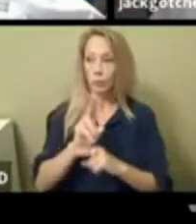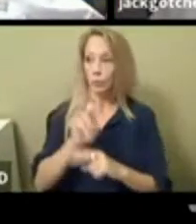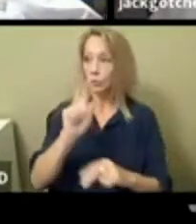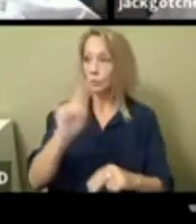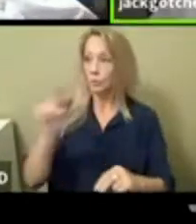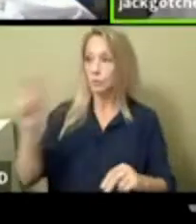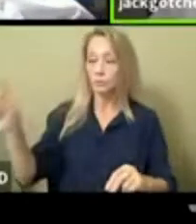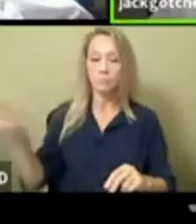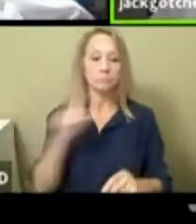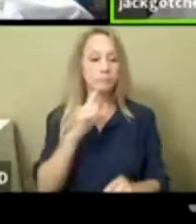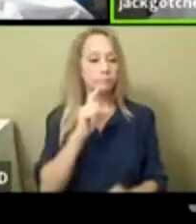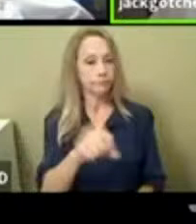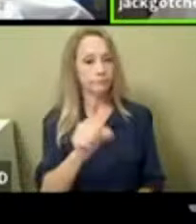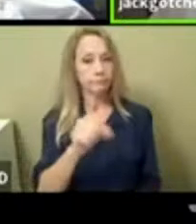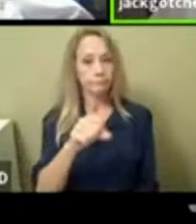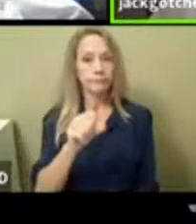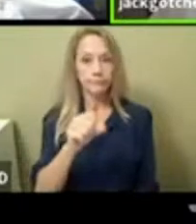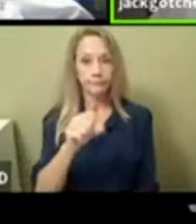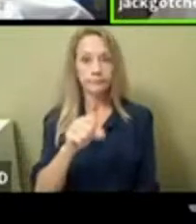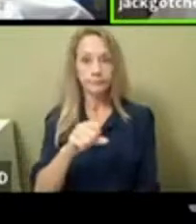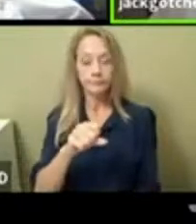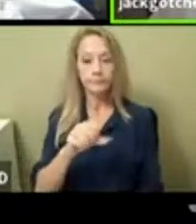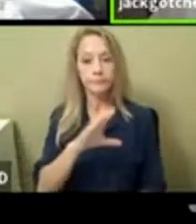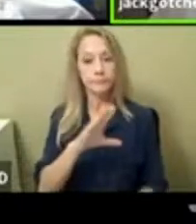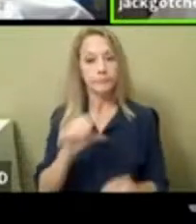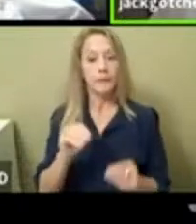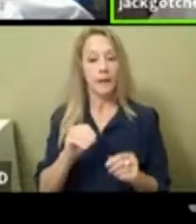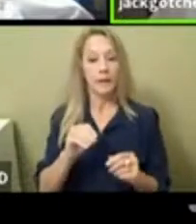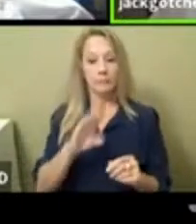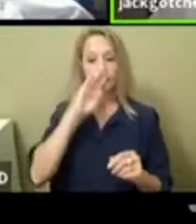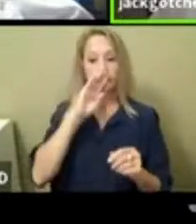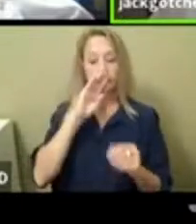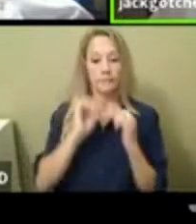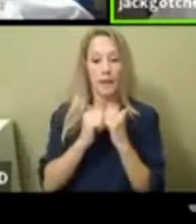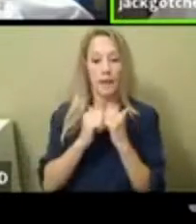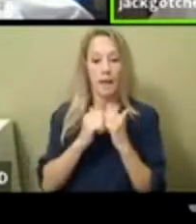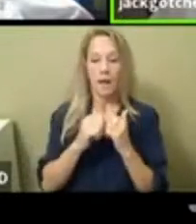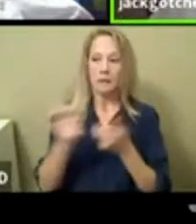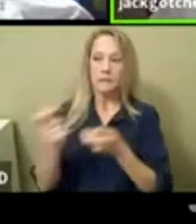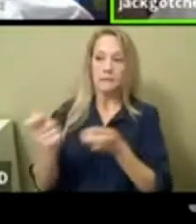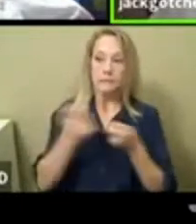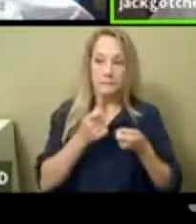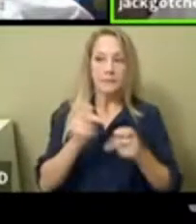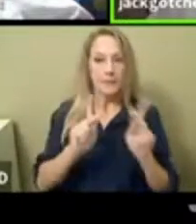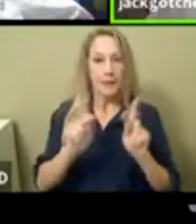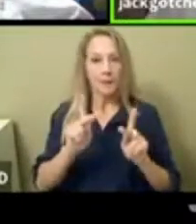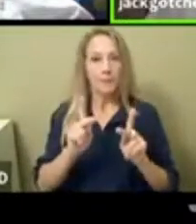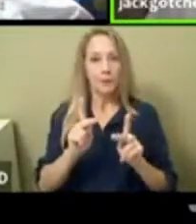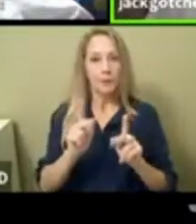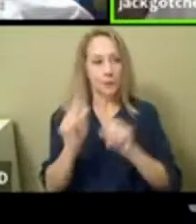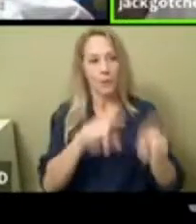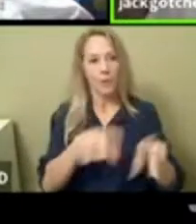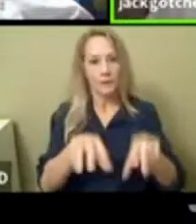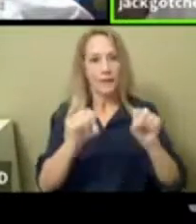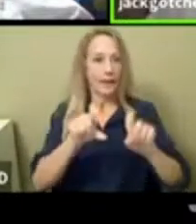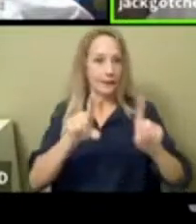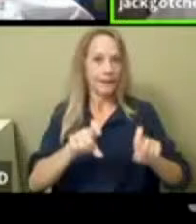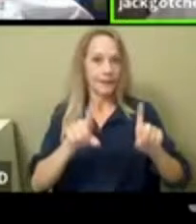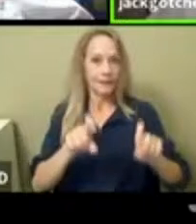The choke point or the stumbling block is getting people to be tested, not throughput through the